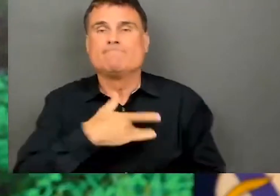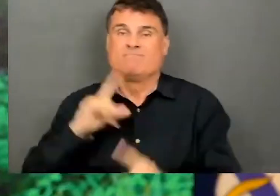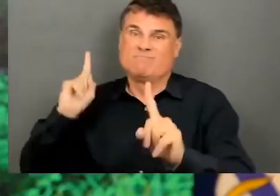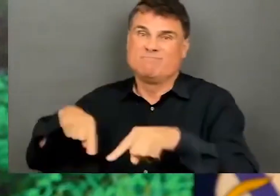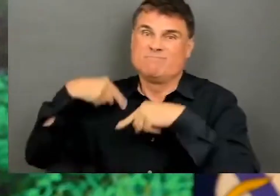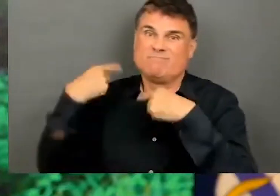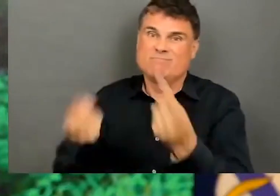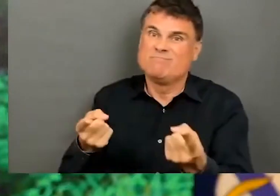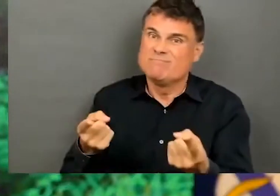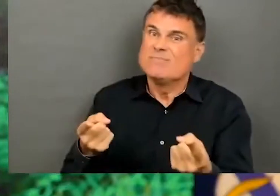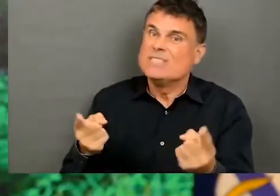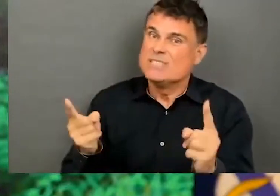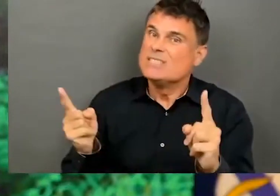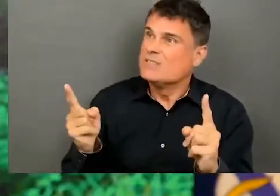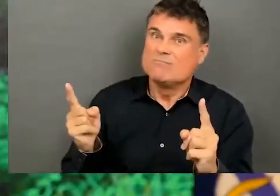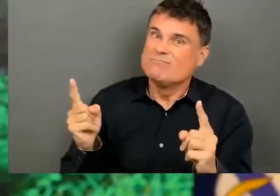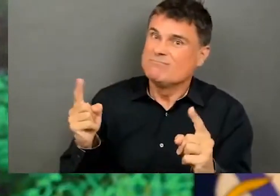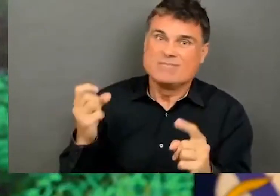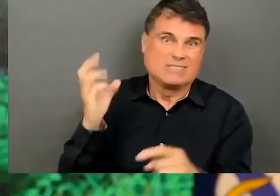tragic and it is unacceptable.